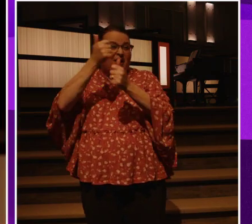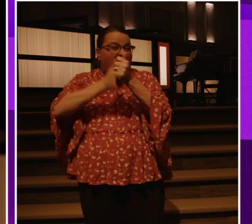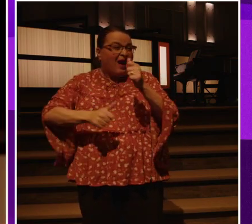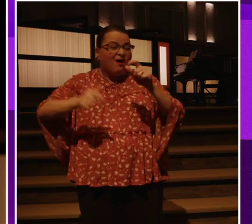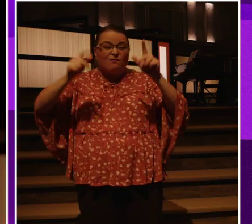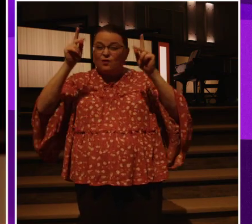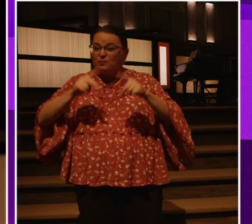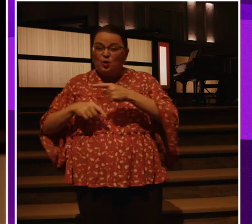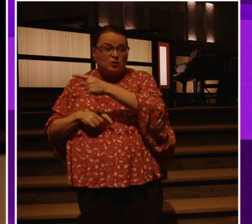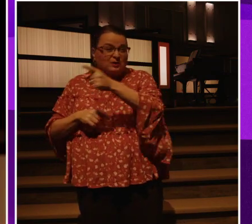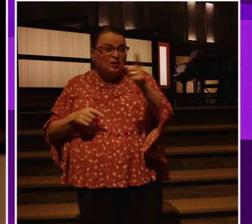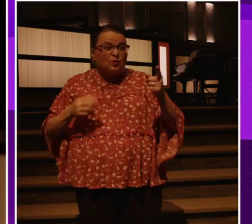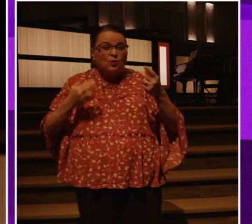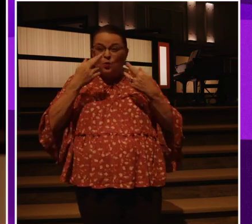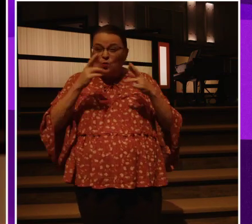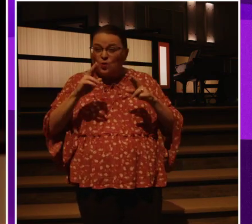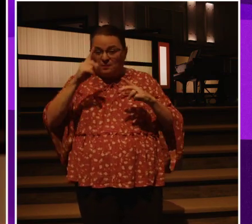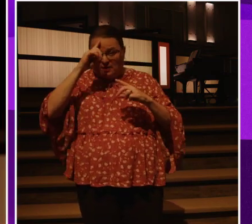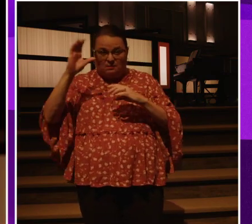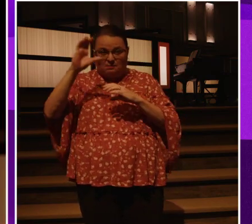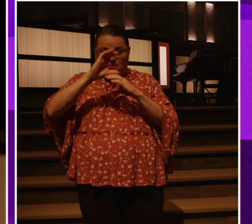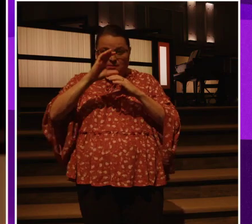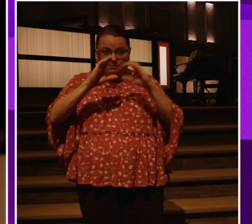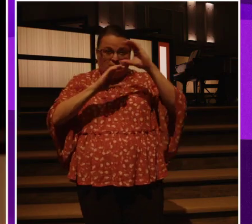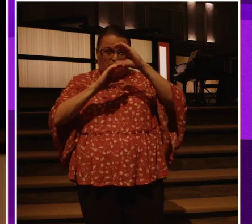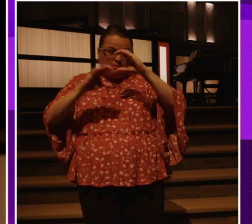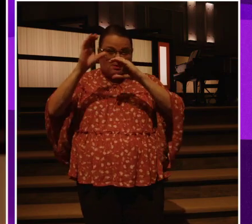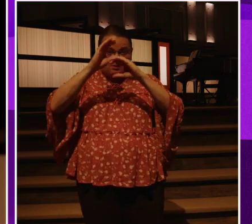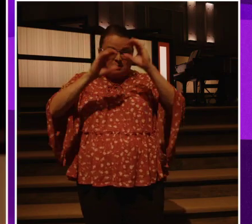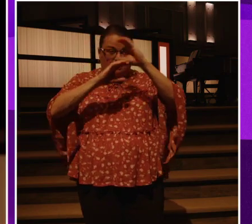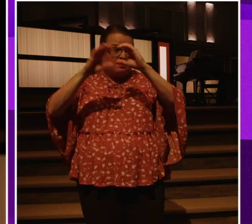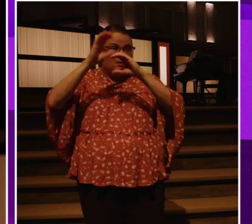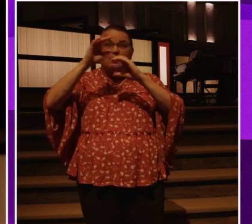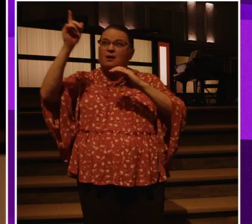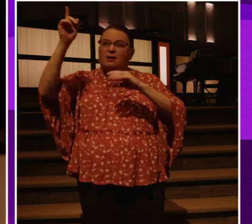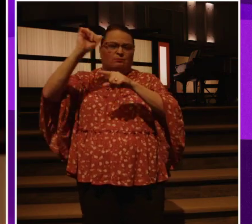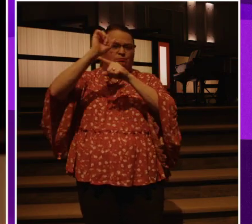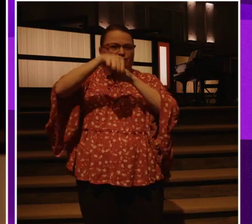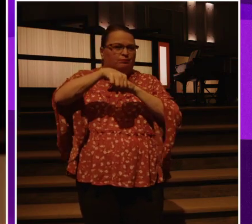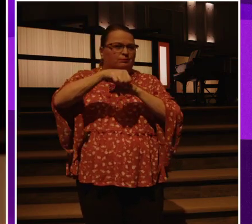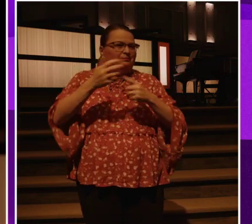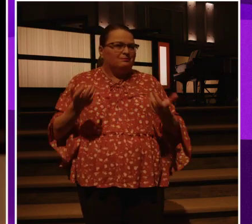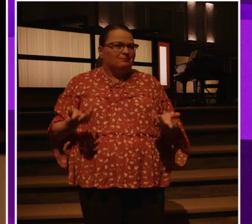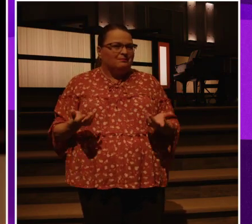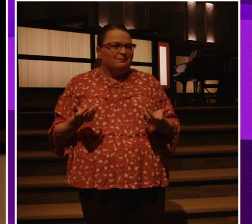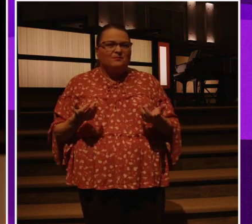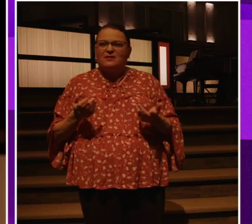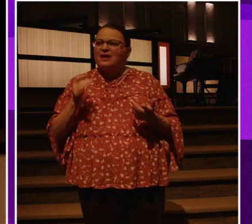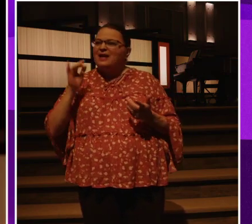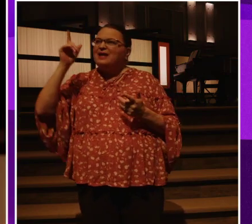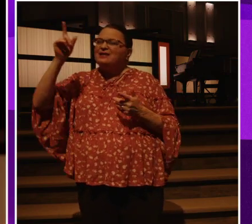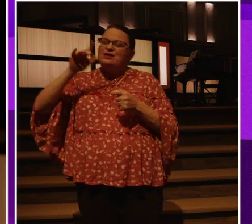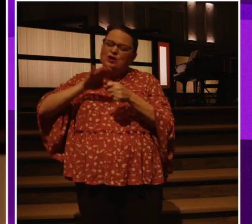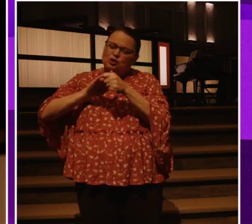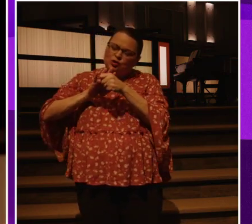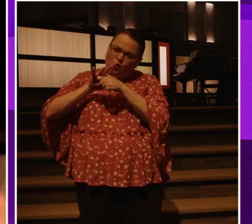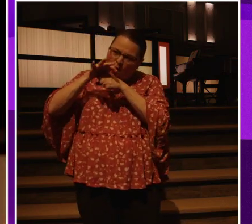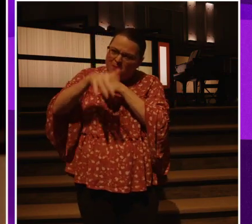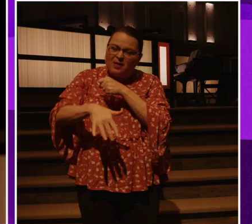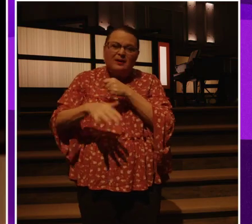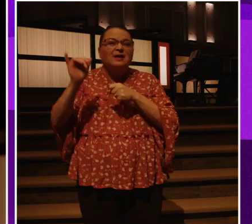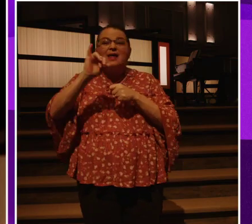to reason about the peace of God, it would be beyond that. It's a surplus. It's like the feeding